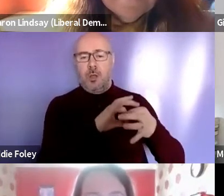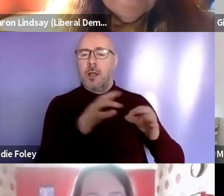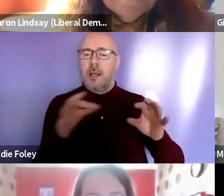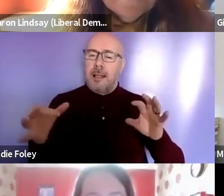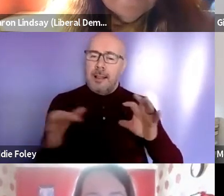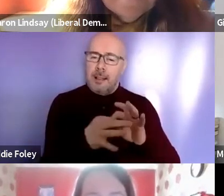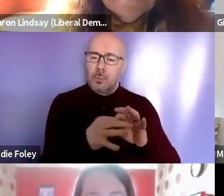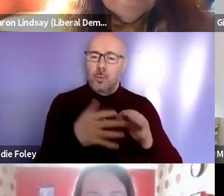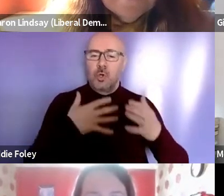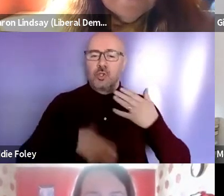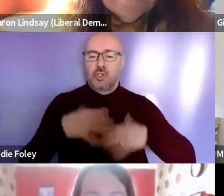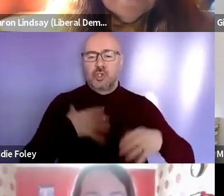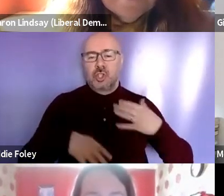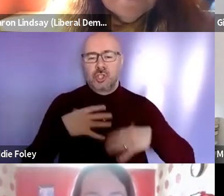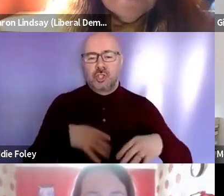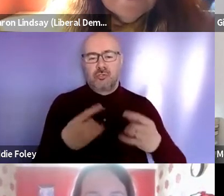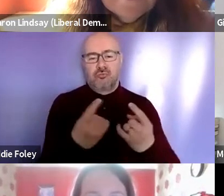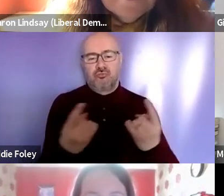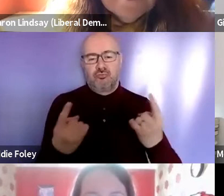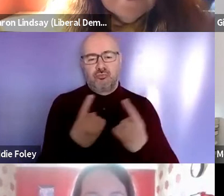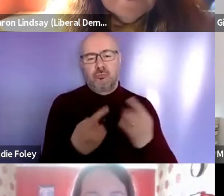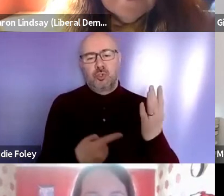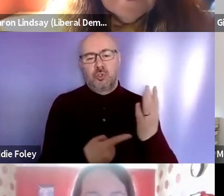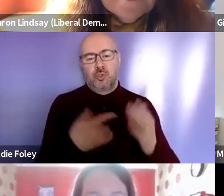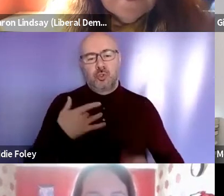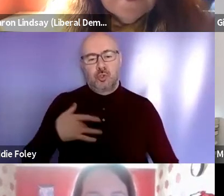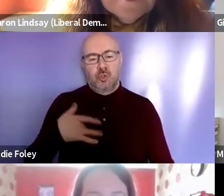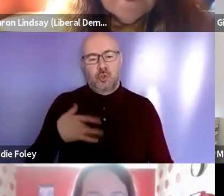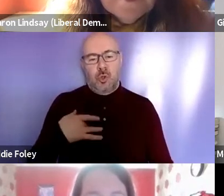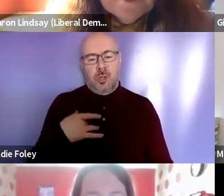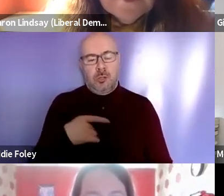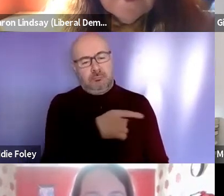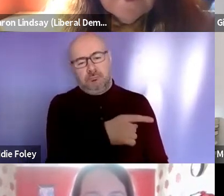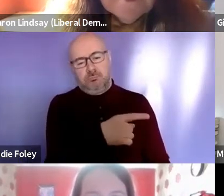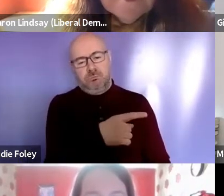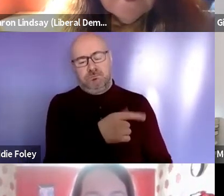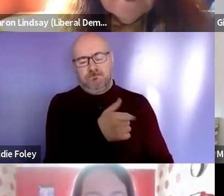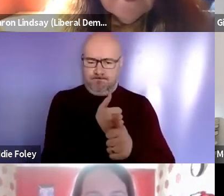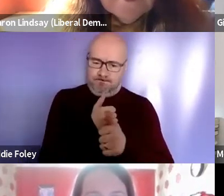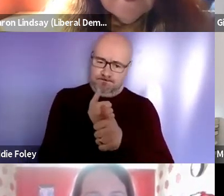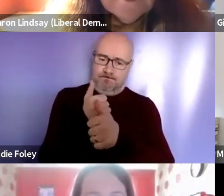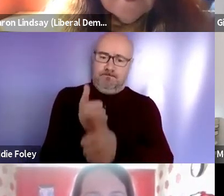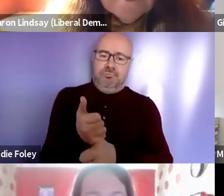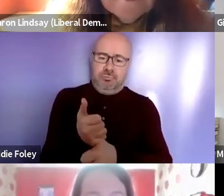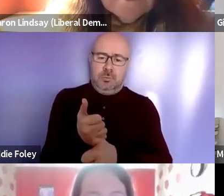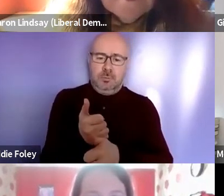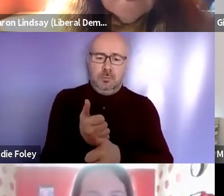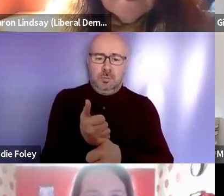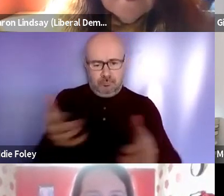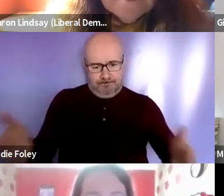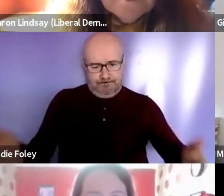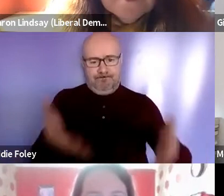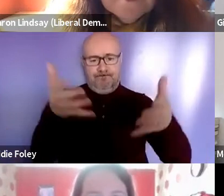Mary is stepping down from the Parliament. She has been a very good advocate towards changing place toilets.